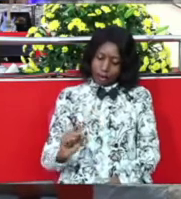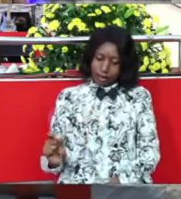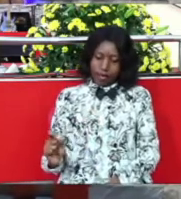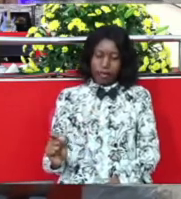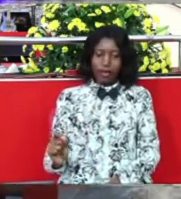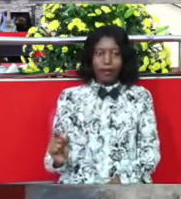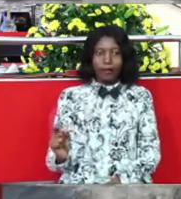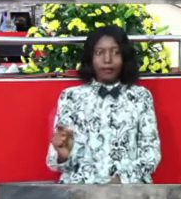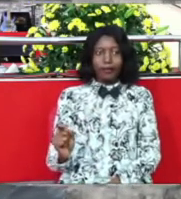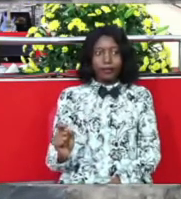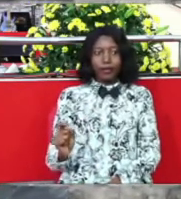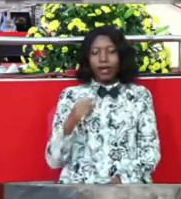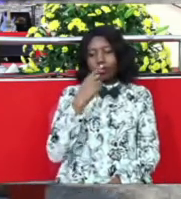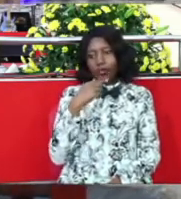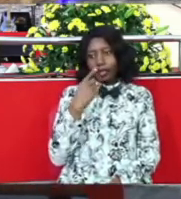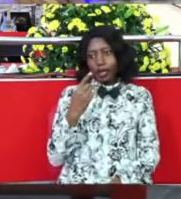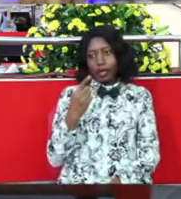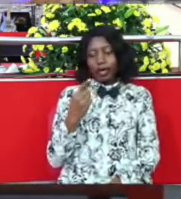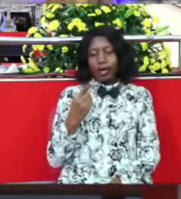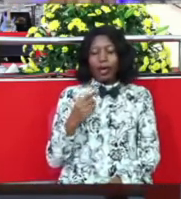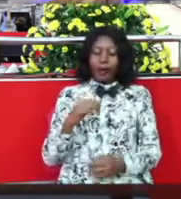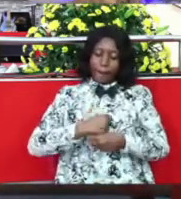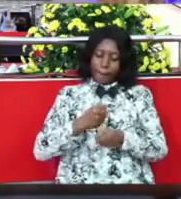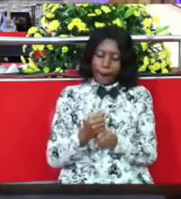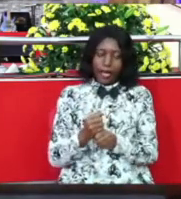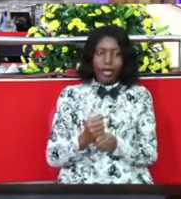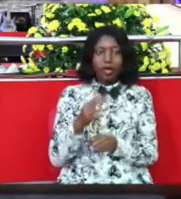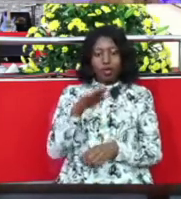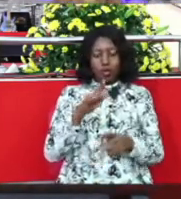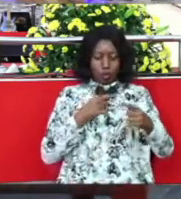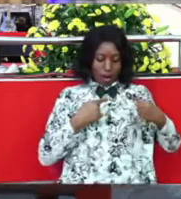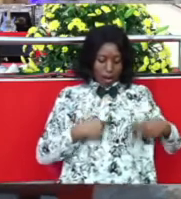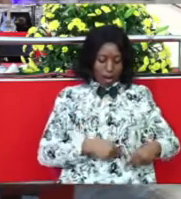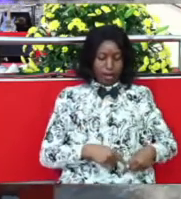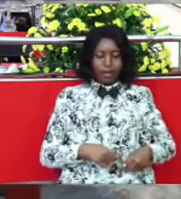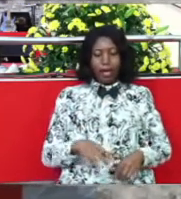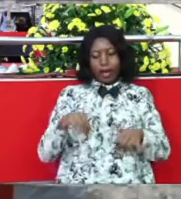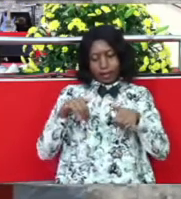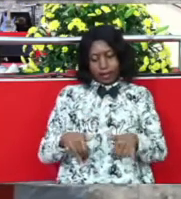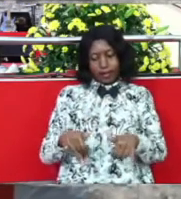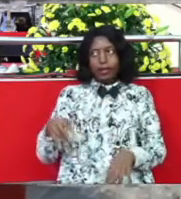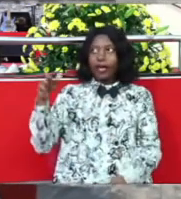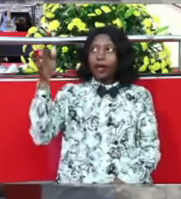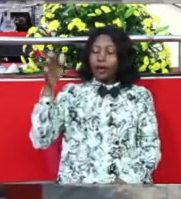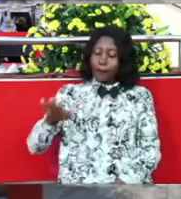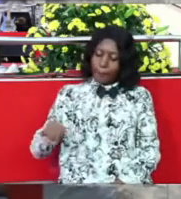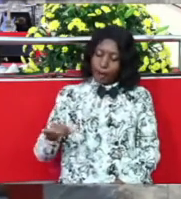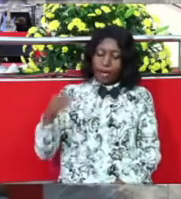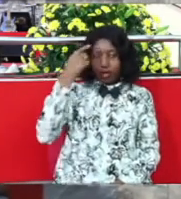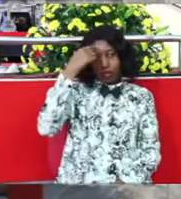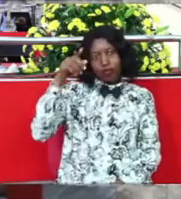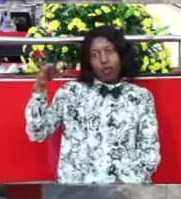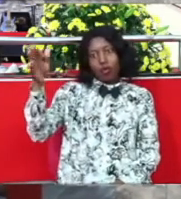place for God. Kama unanukuu ama unaandika basi andika ukiandika ukisema ukiweka moyo wako kuwa mahali pa kuishi